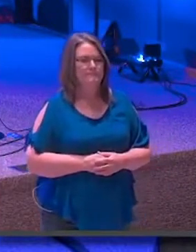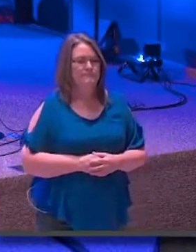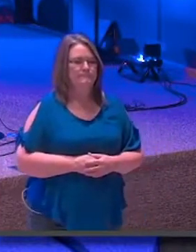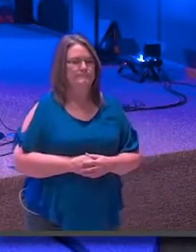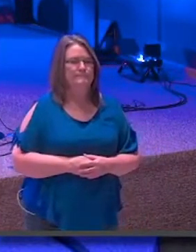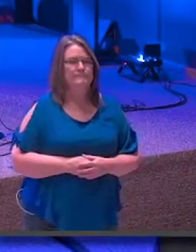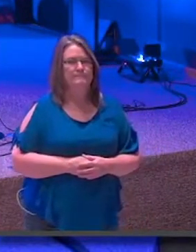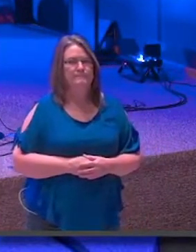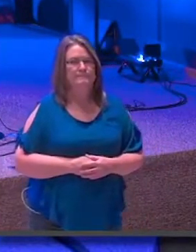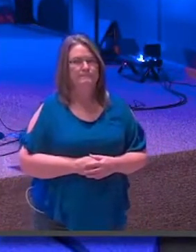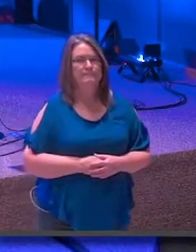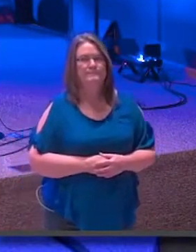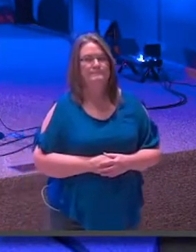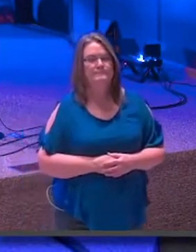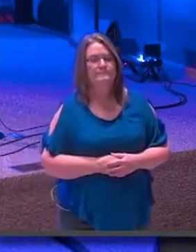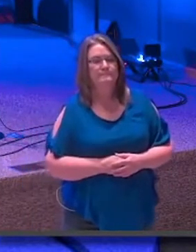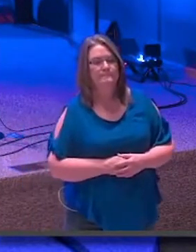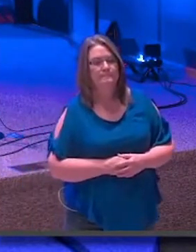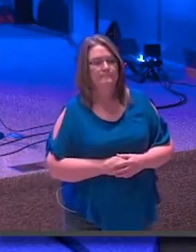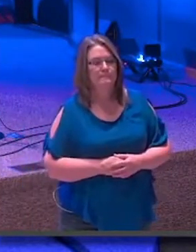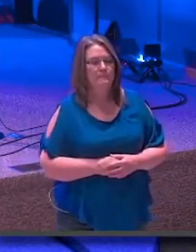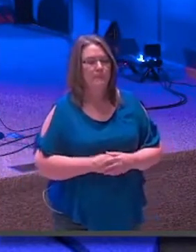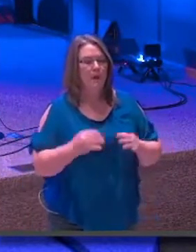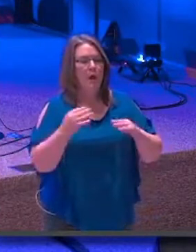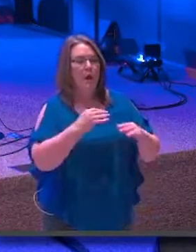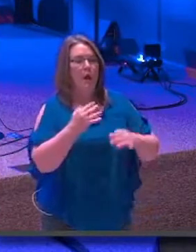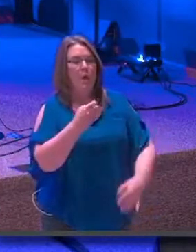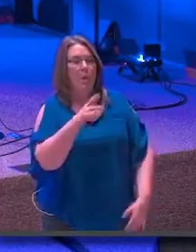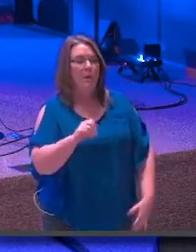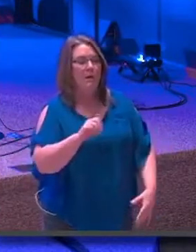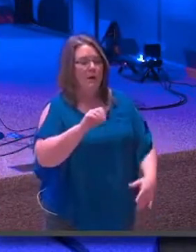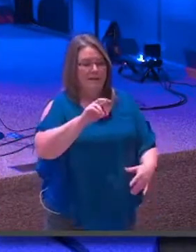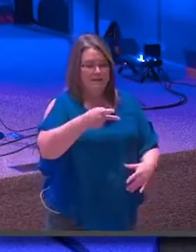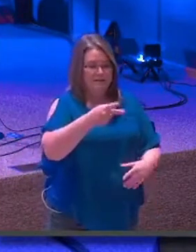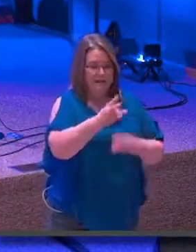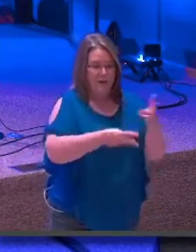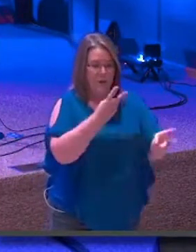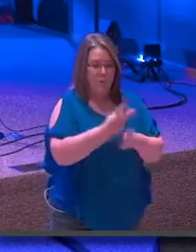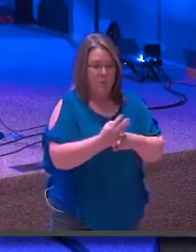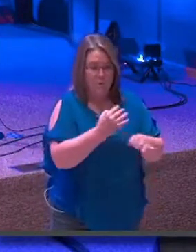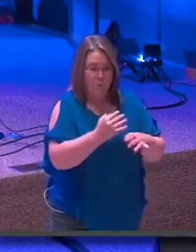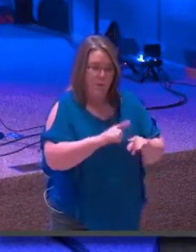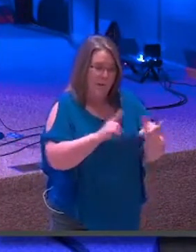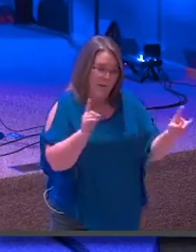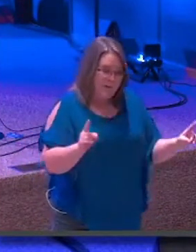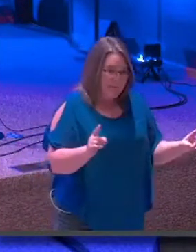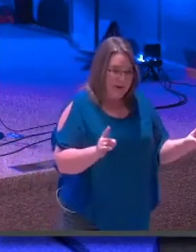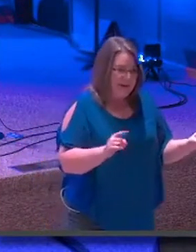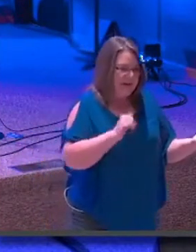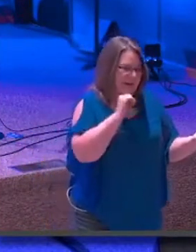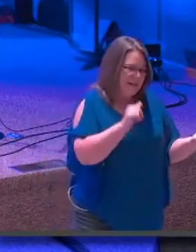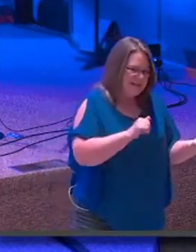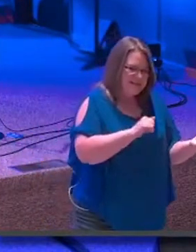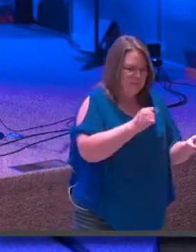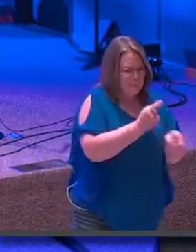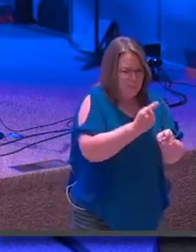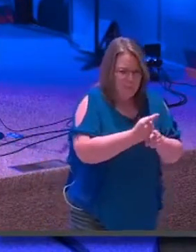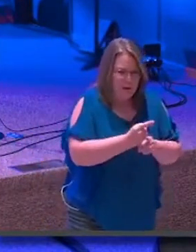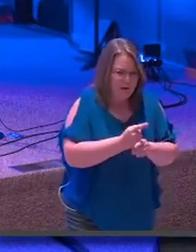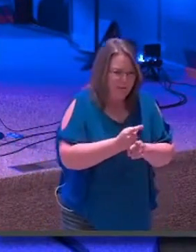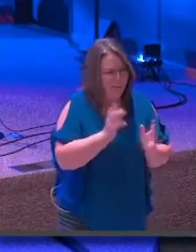And he was a war hero in the Second World War. But he's definitely not the typical picture